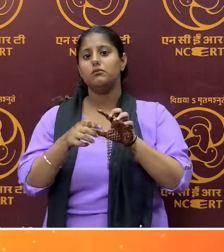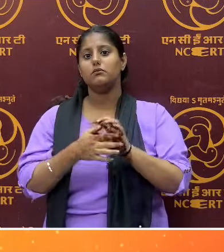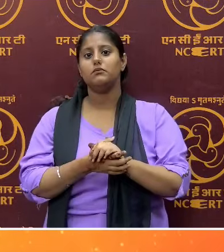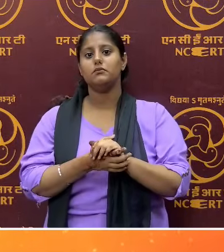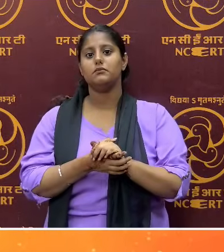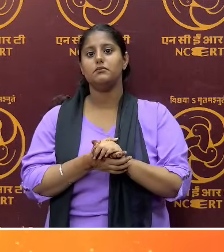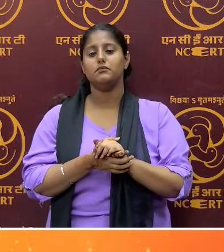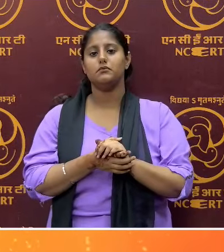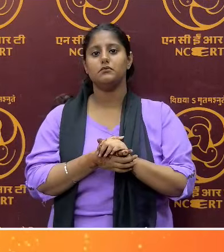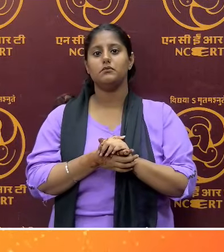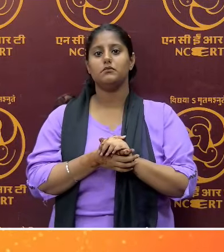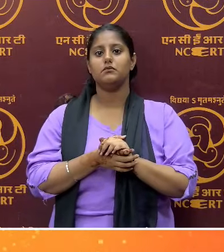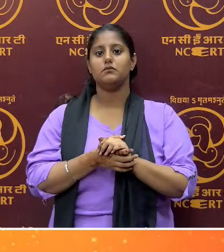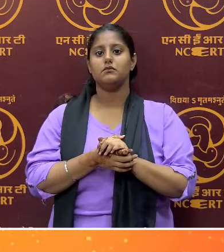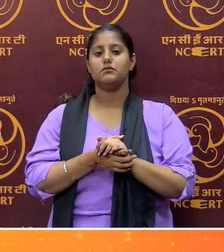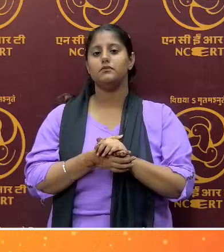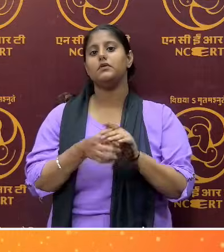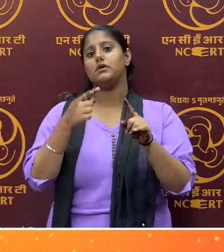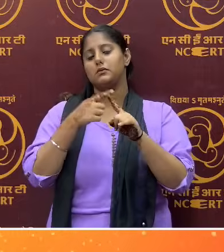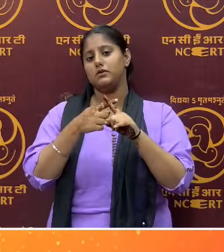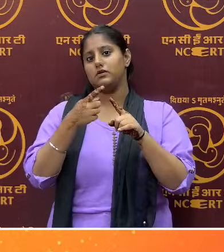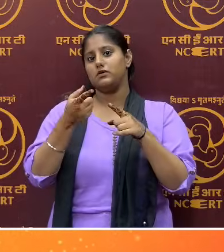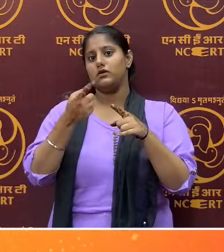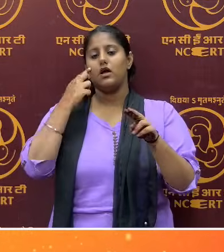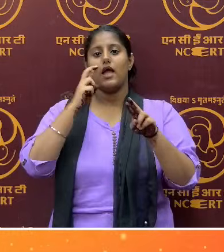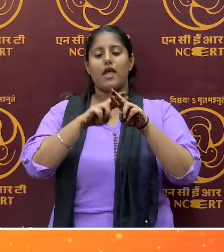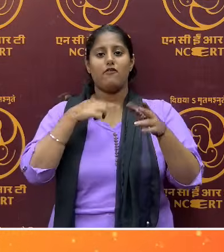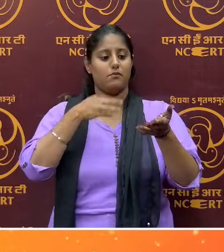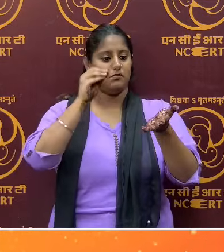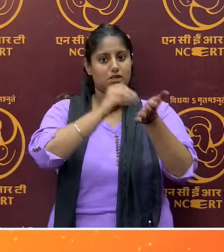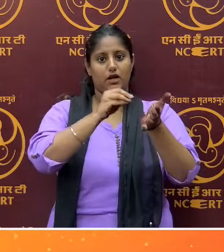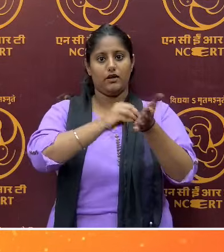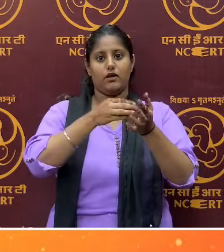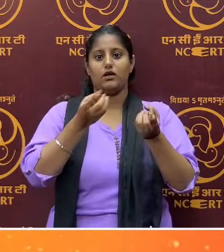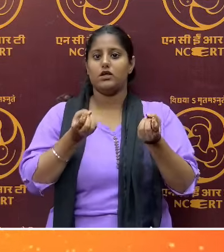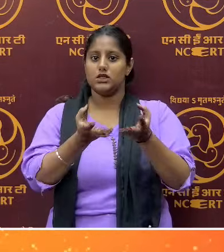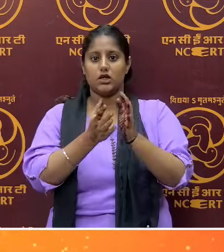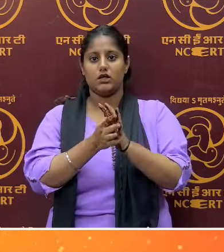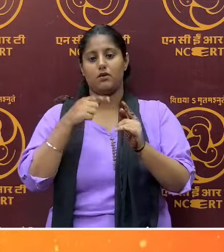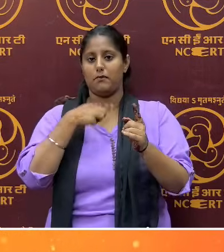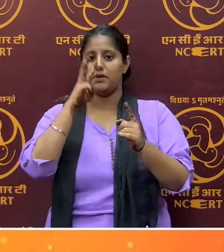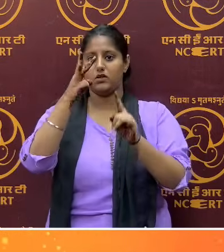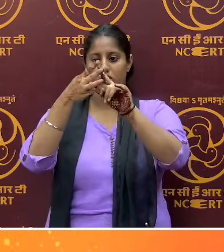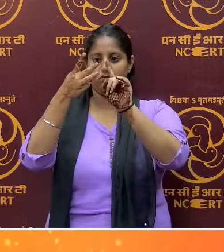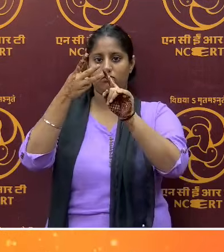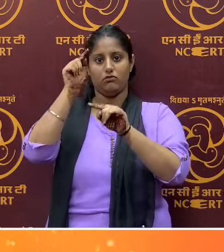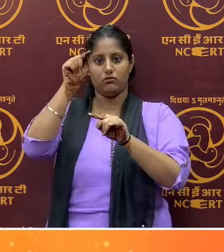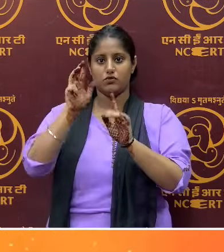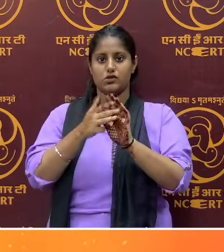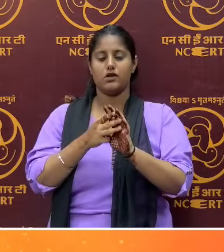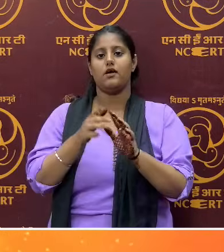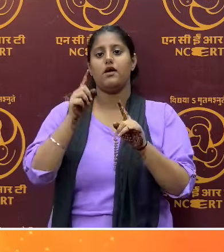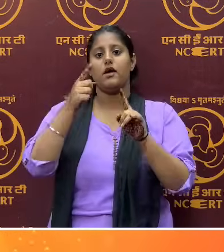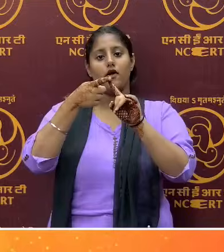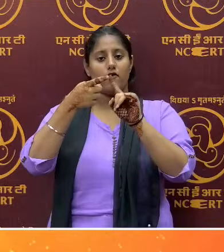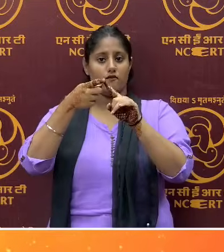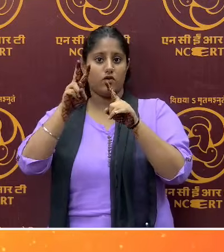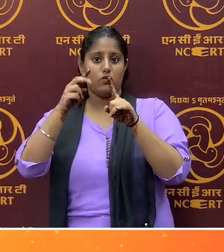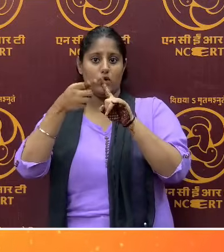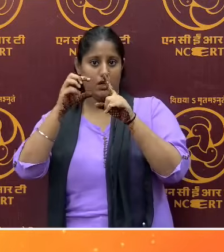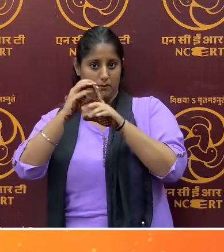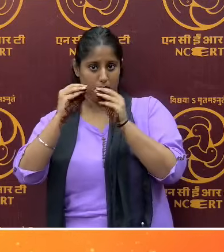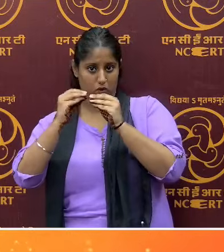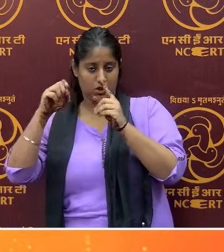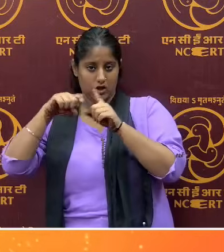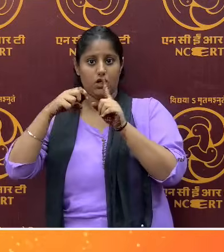user can see certain welcome information. When we click on get started, we have three options over here: view FAQ, view ebook, and login